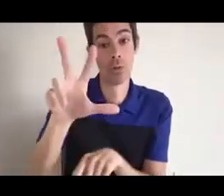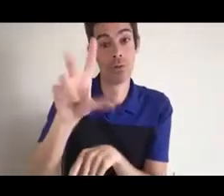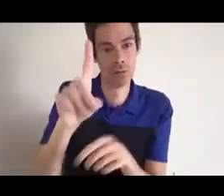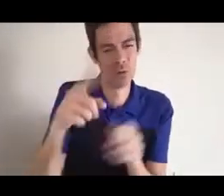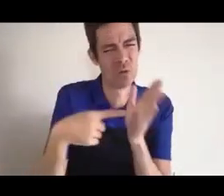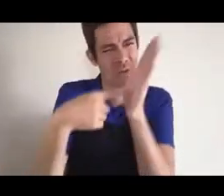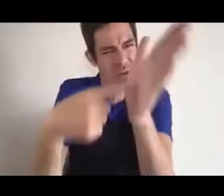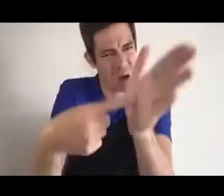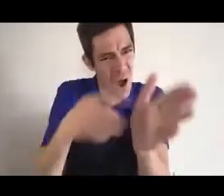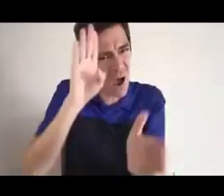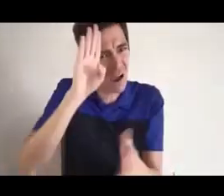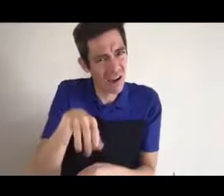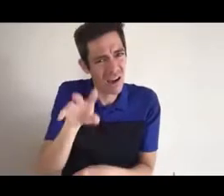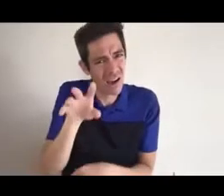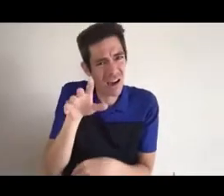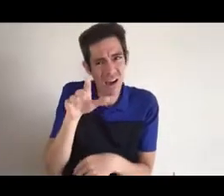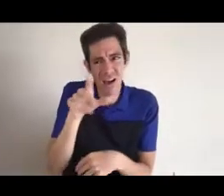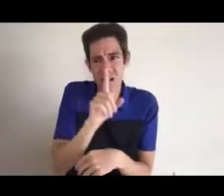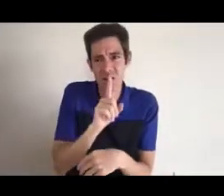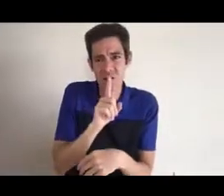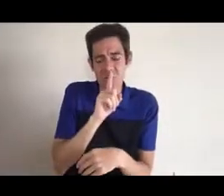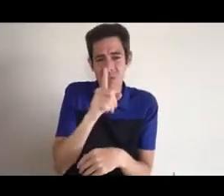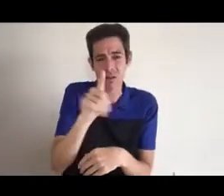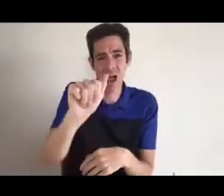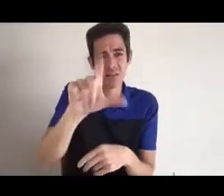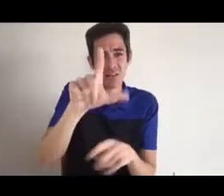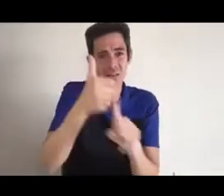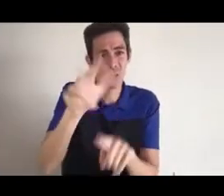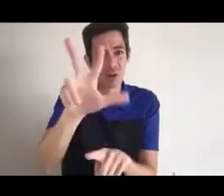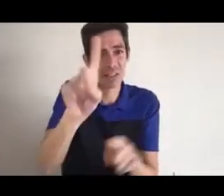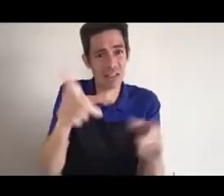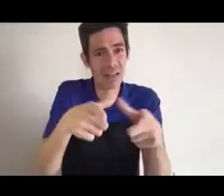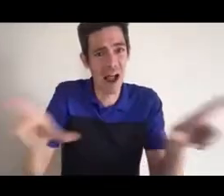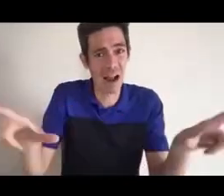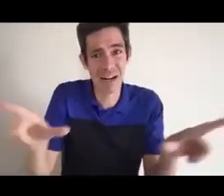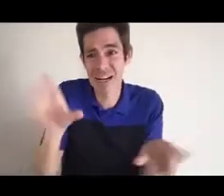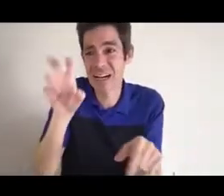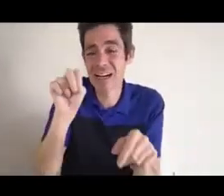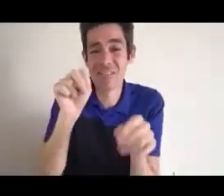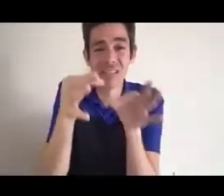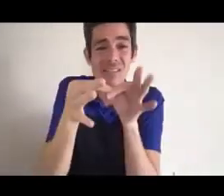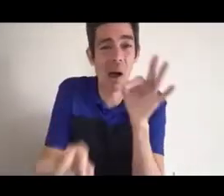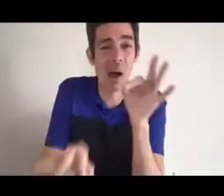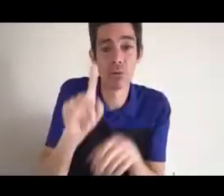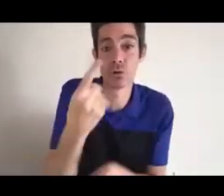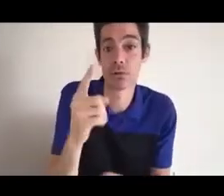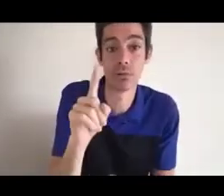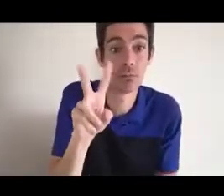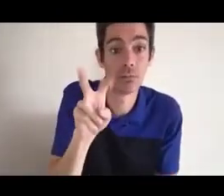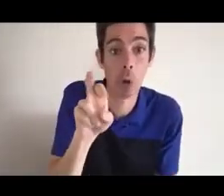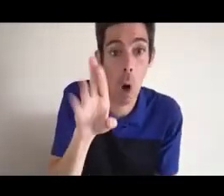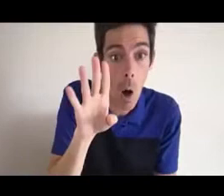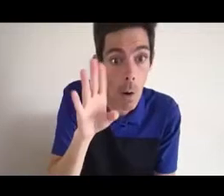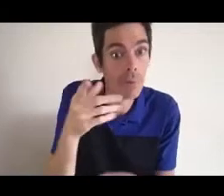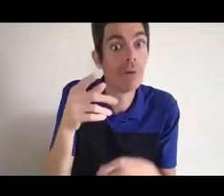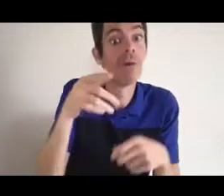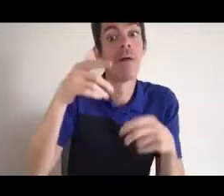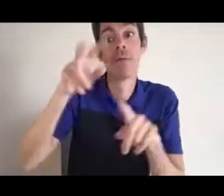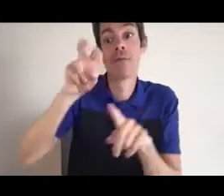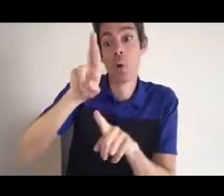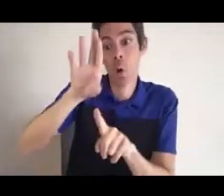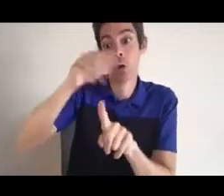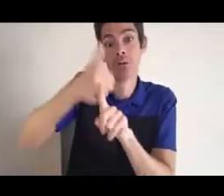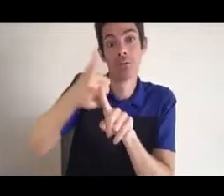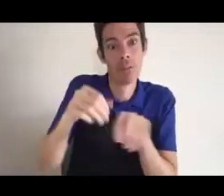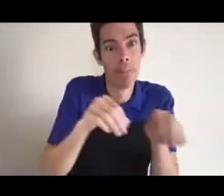verb. So again, I use that word 3D to show because ASL is a 3D language. So even simple